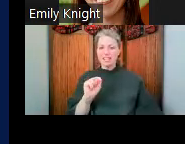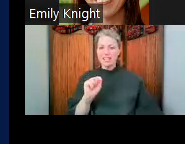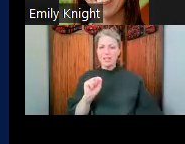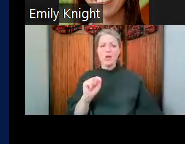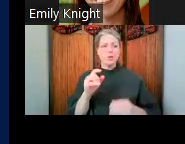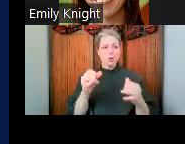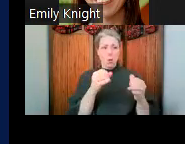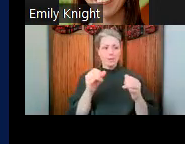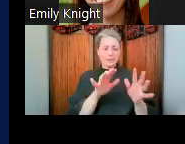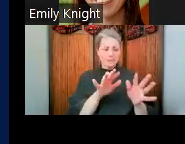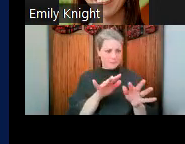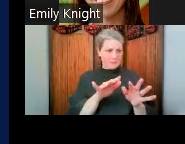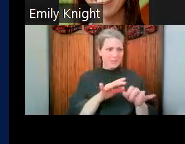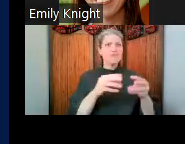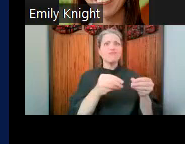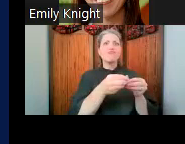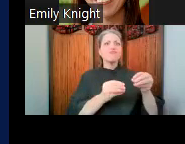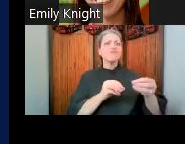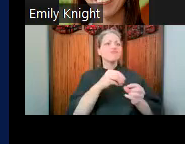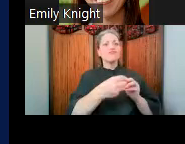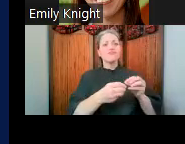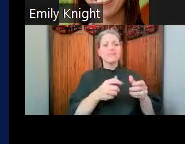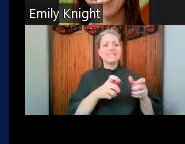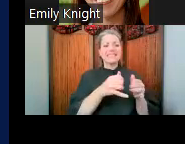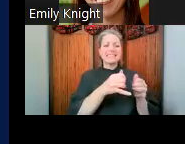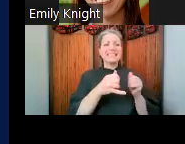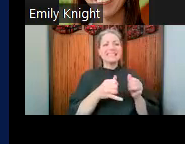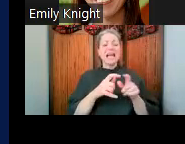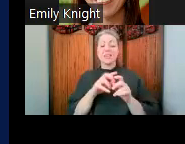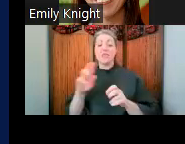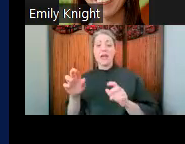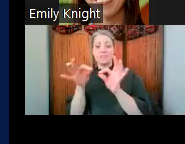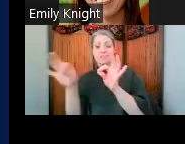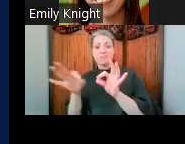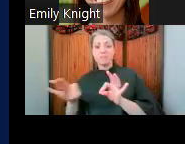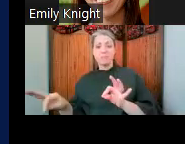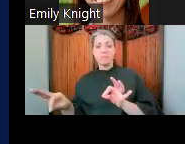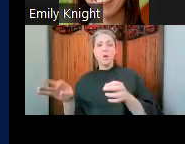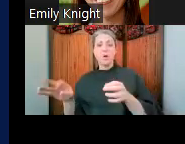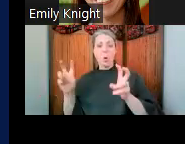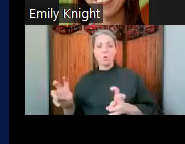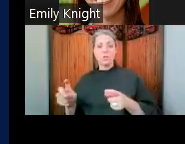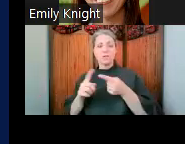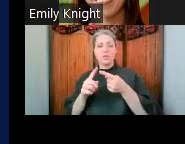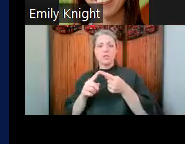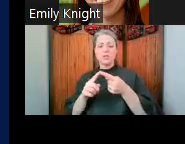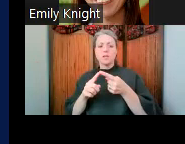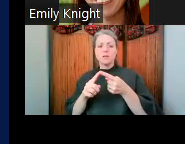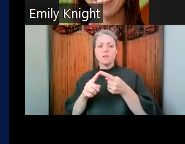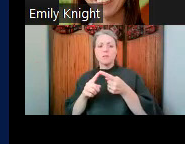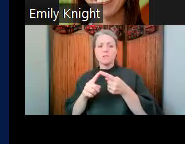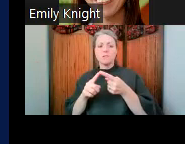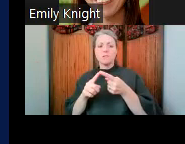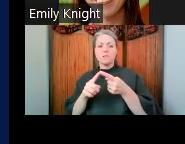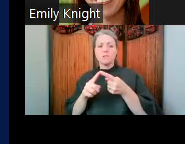to get that tactile input. And on the right, I have some more quotes. The first says, touching these textures gives me a feeling